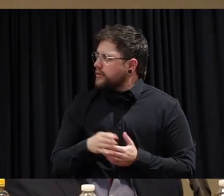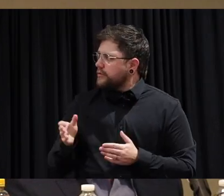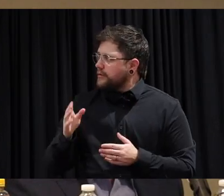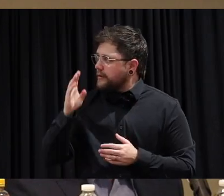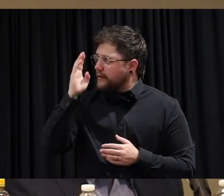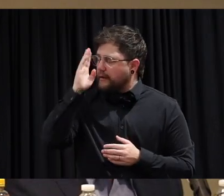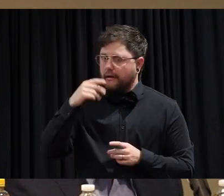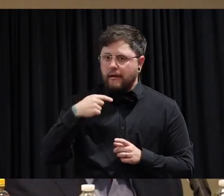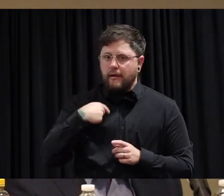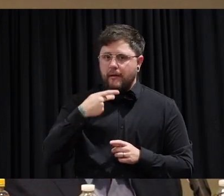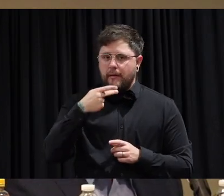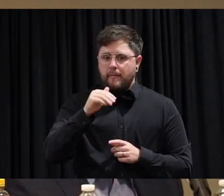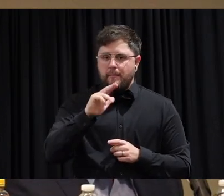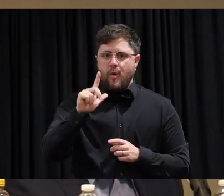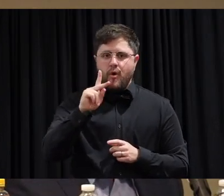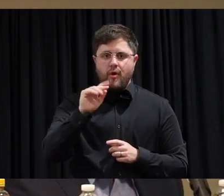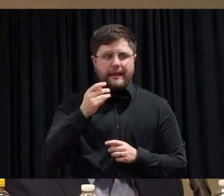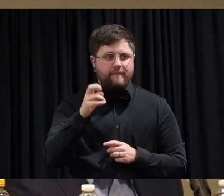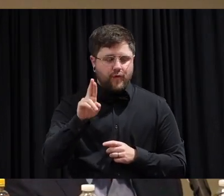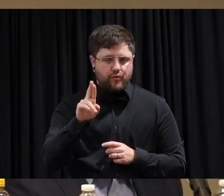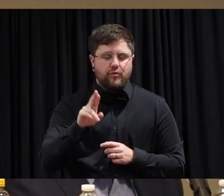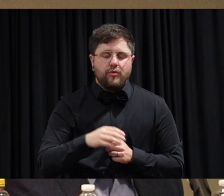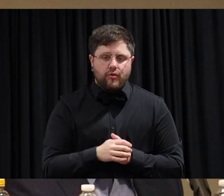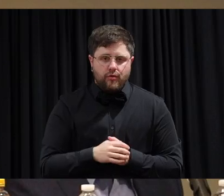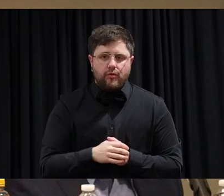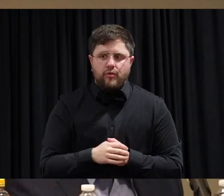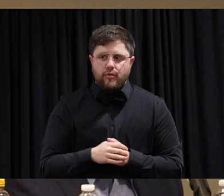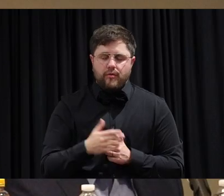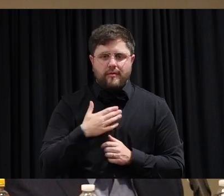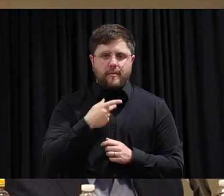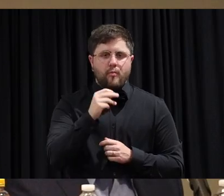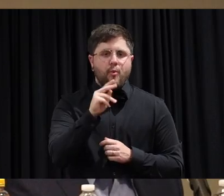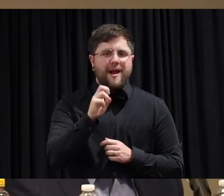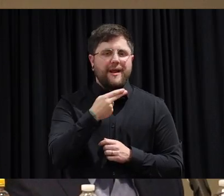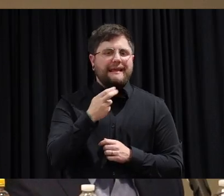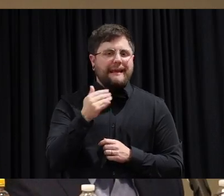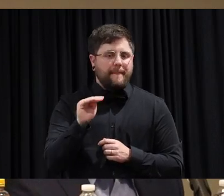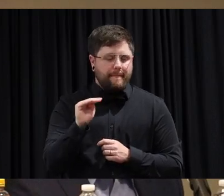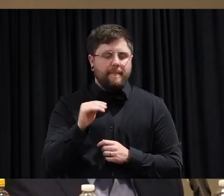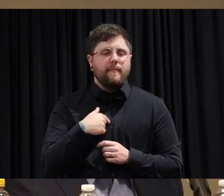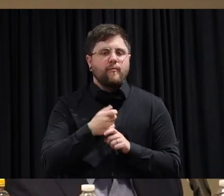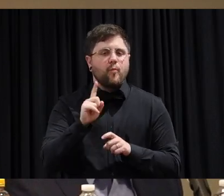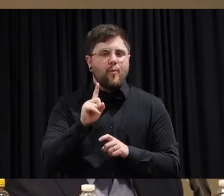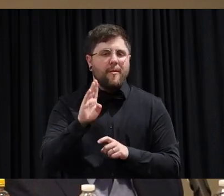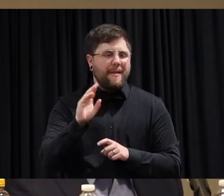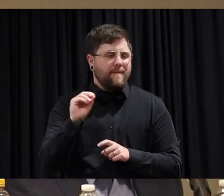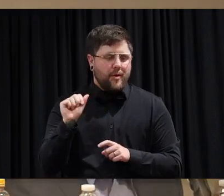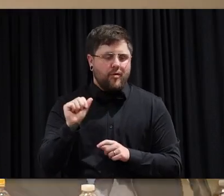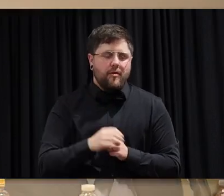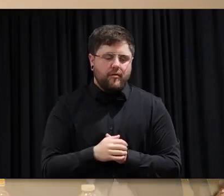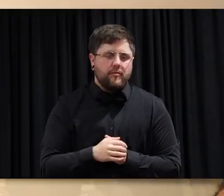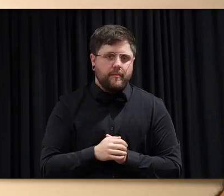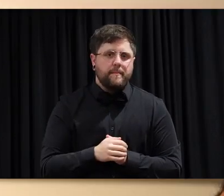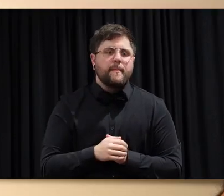Hi, so I'm Paul Kiefer. Introduce yourself as yes, well. Yes, sorry, Paul Kiefer. My pronouns are he, him. I'm from Bank of America. And